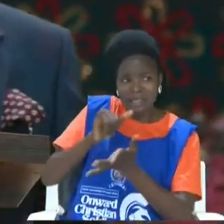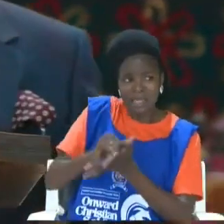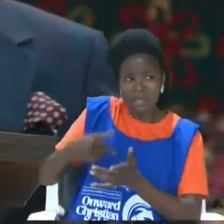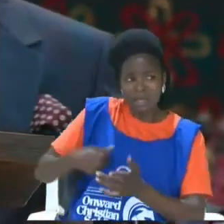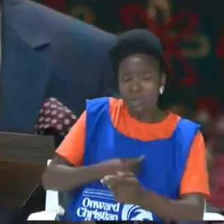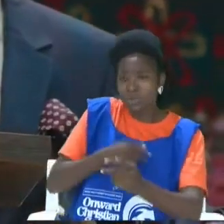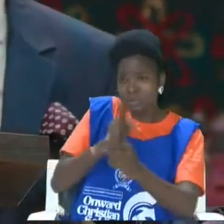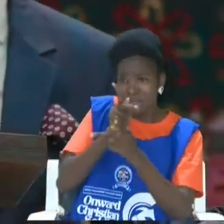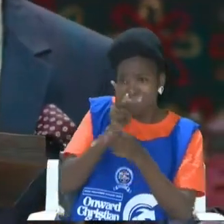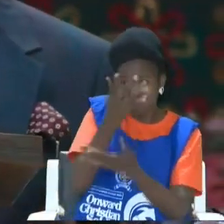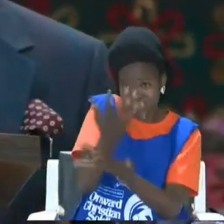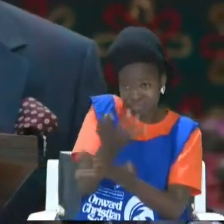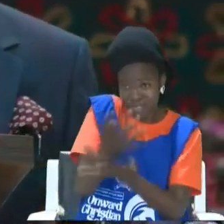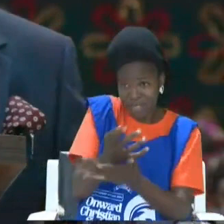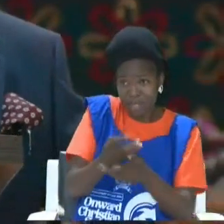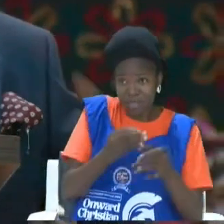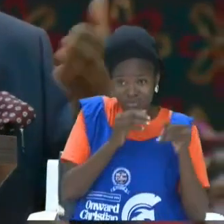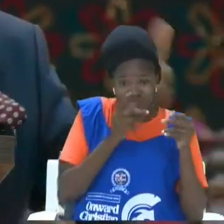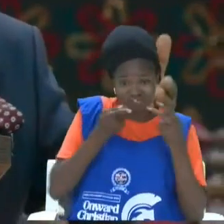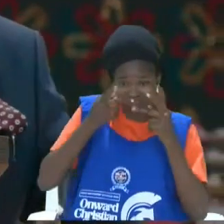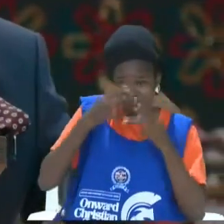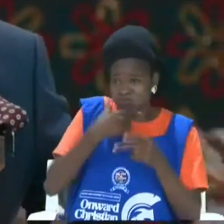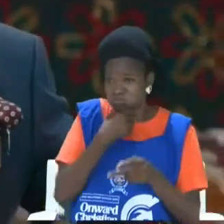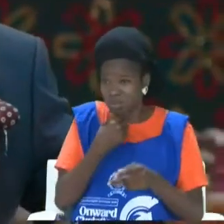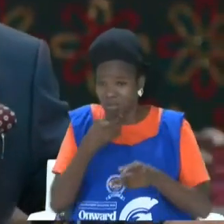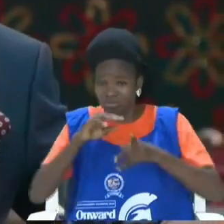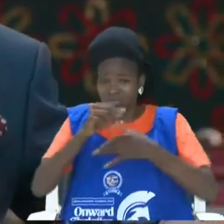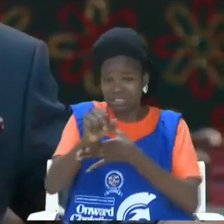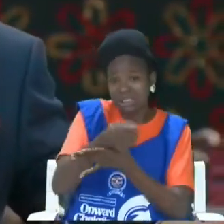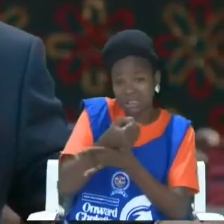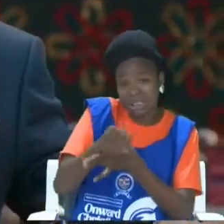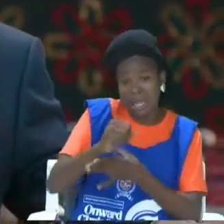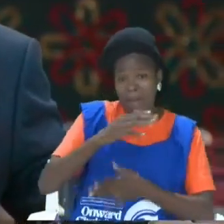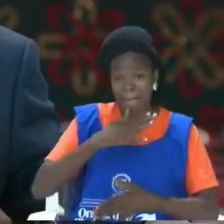prison superintendent and shared my